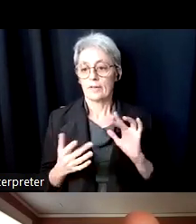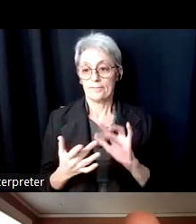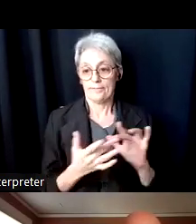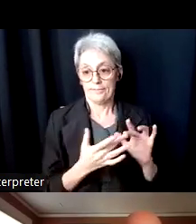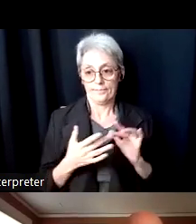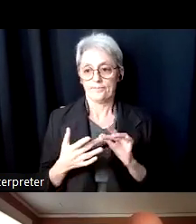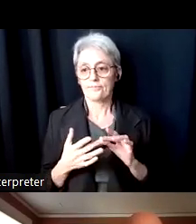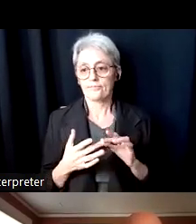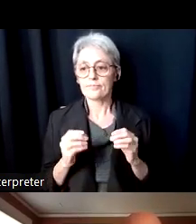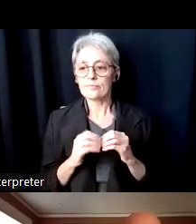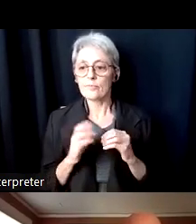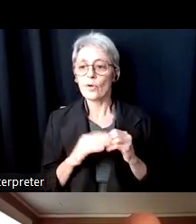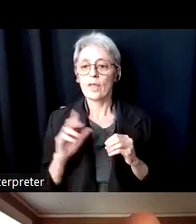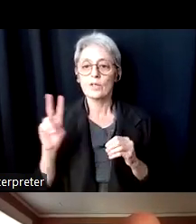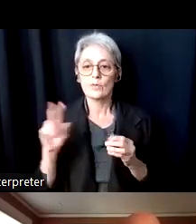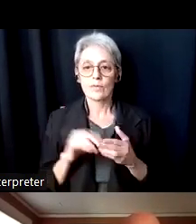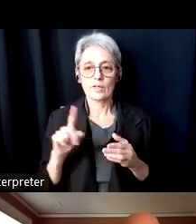2,100 comments.